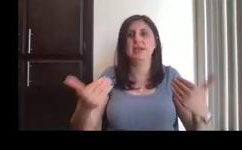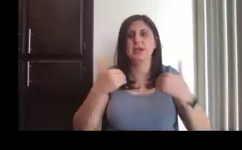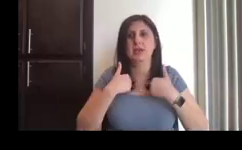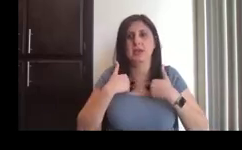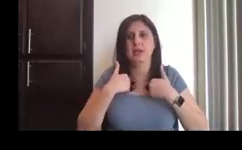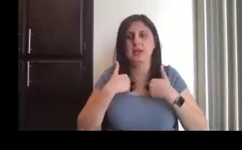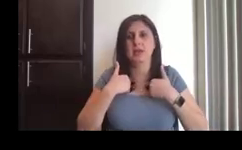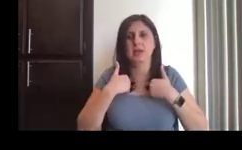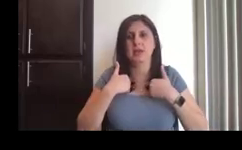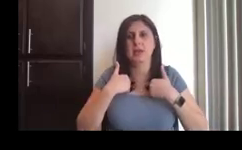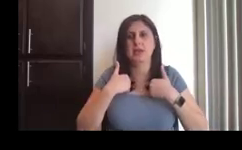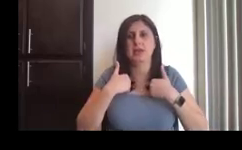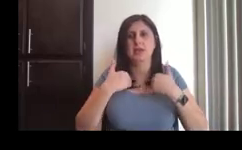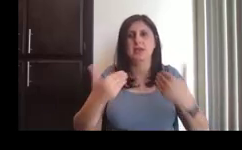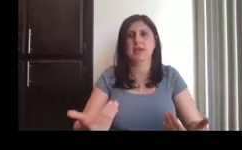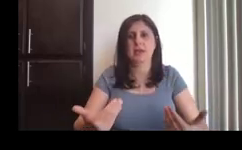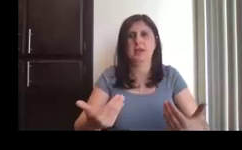Have.